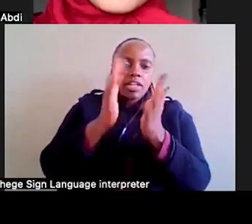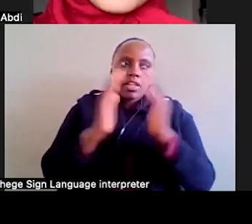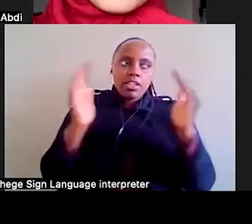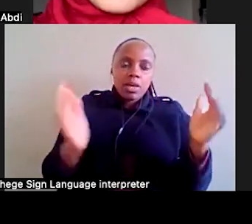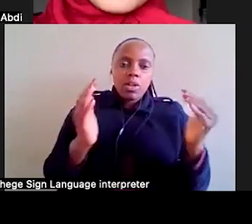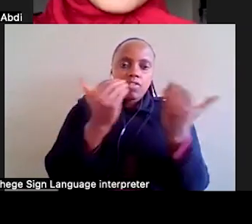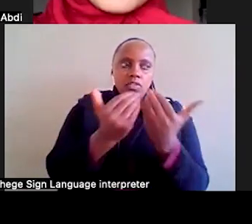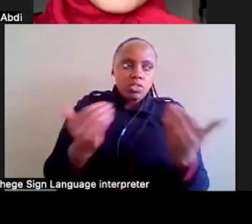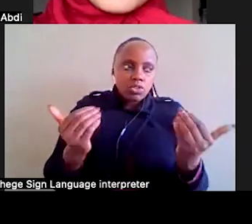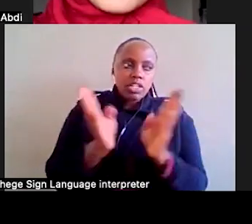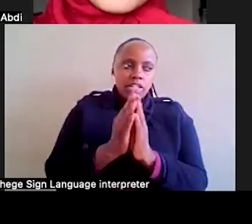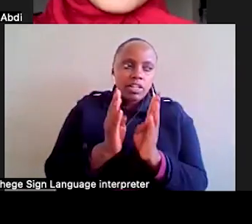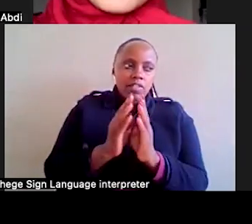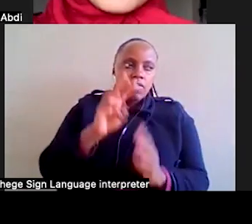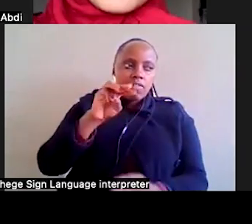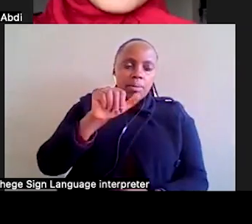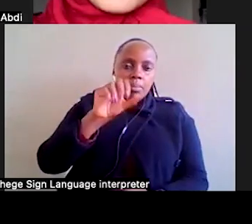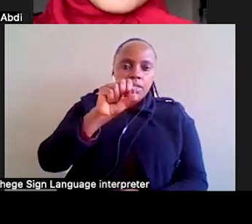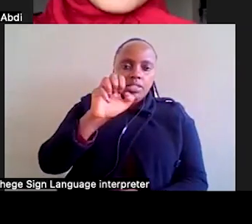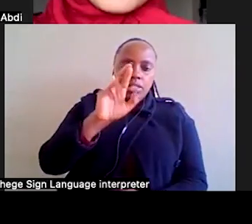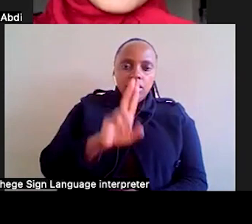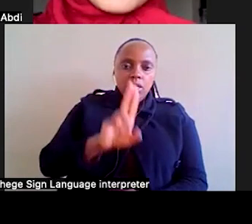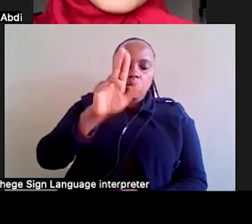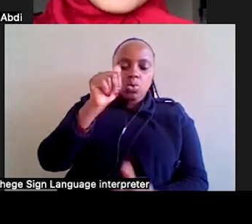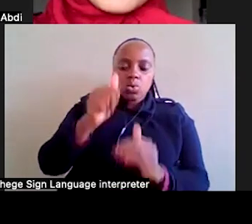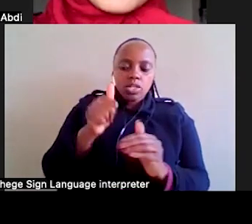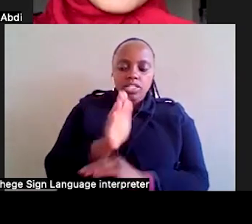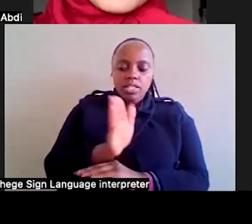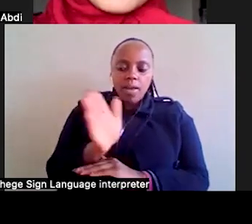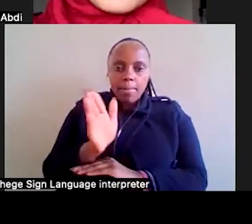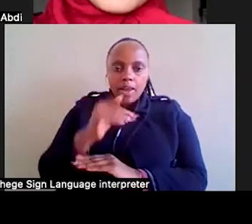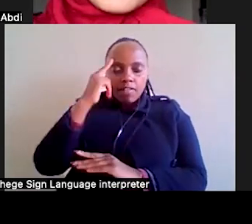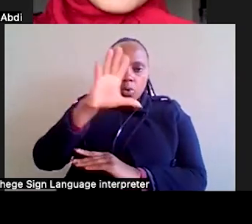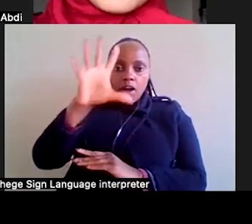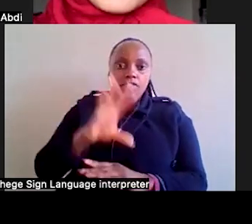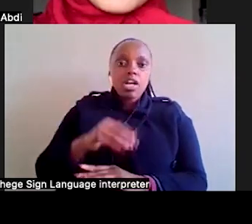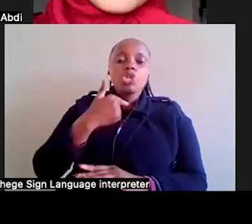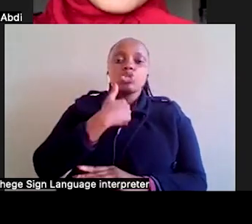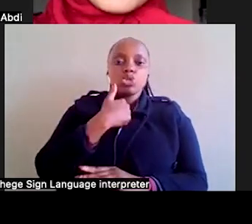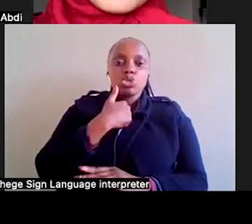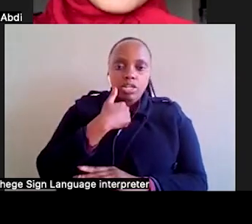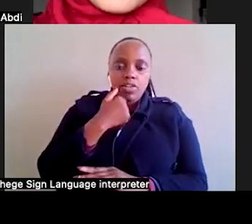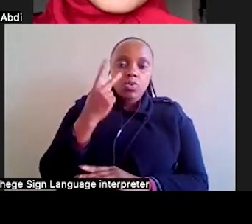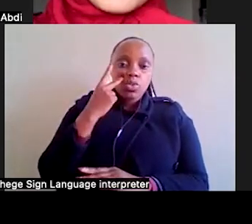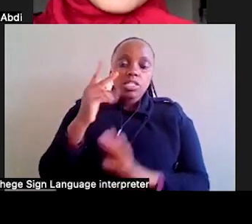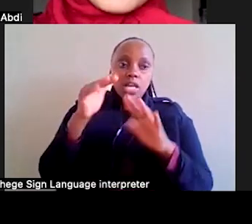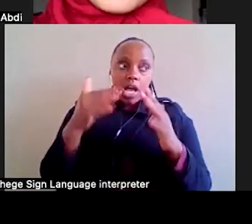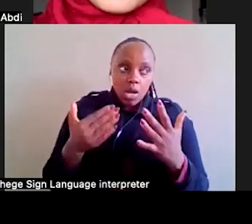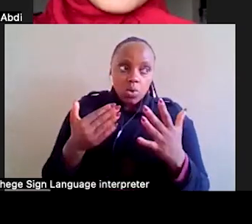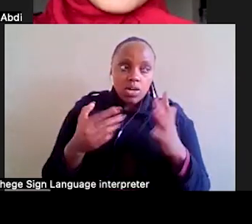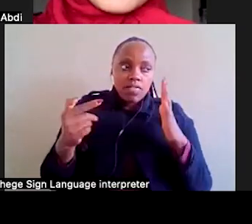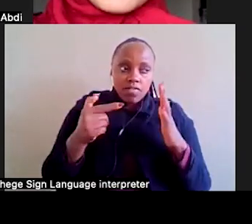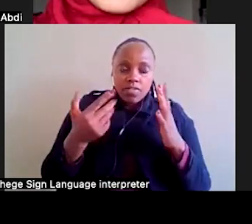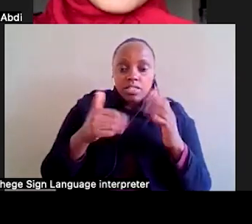Children session in Maseru, which is an organ of the Africa Union. So you can see how far